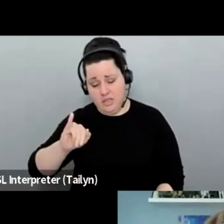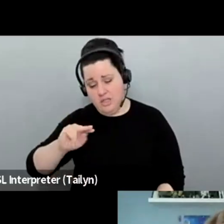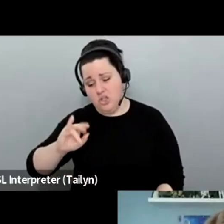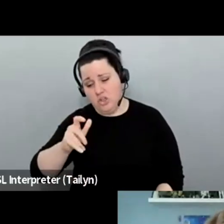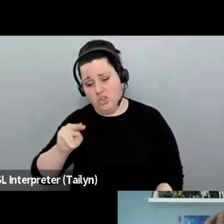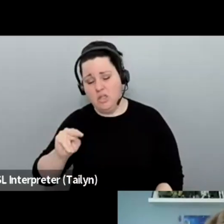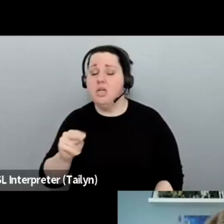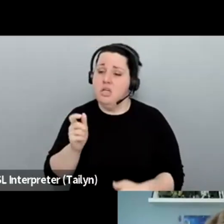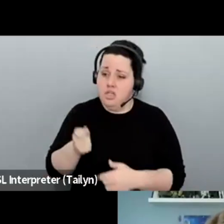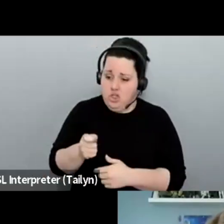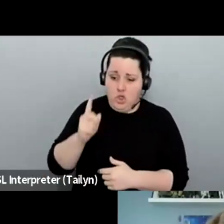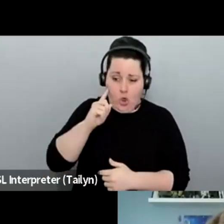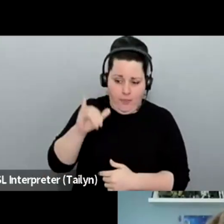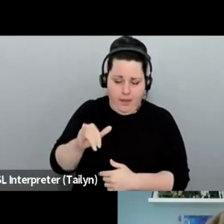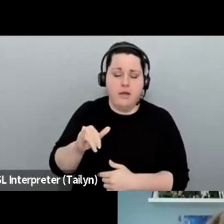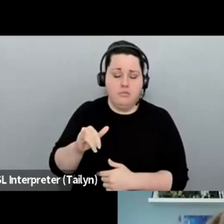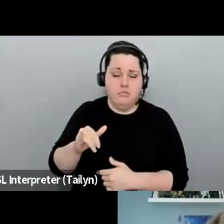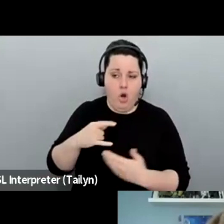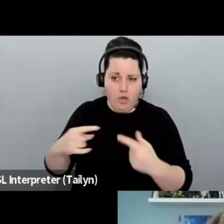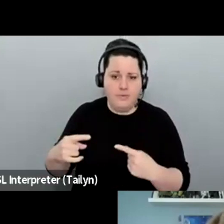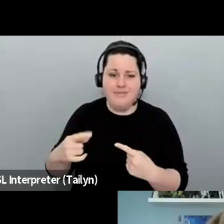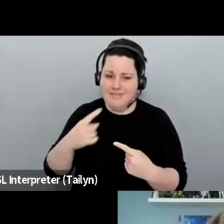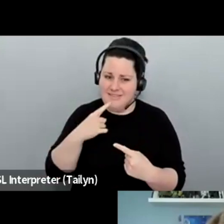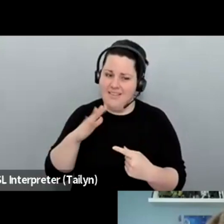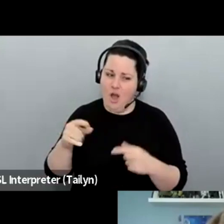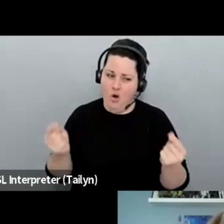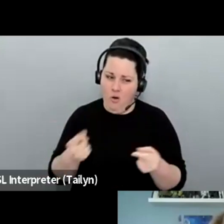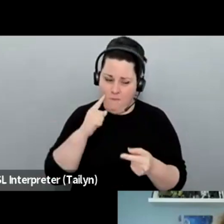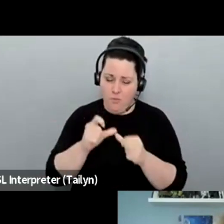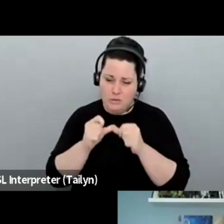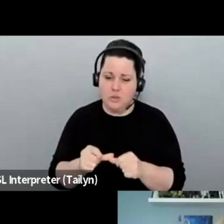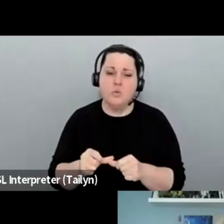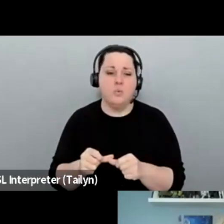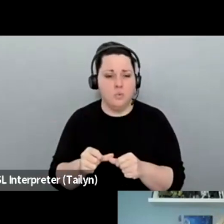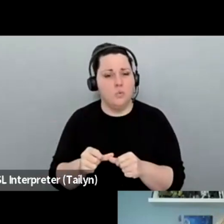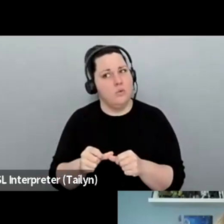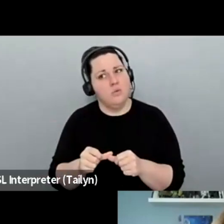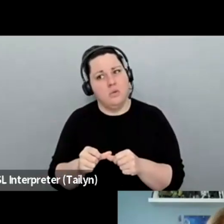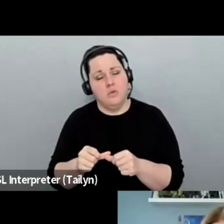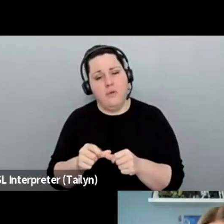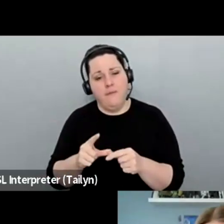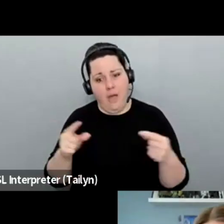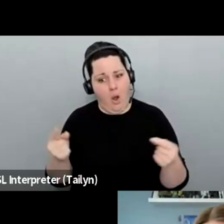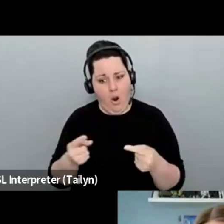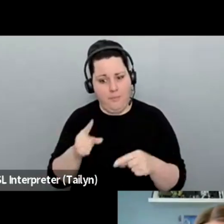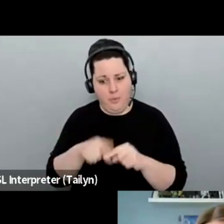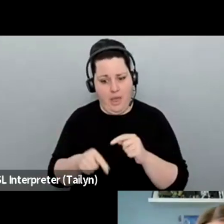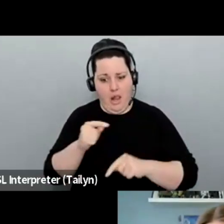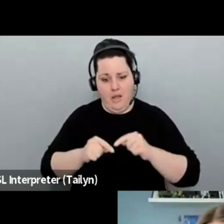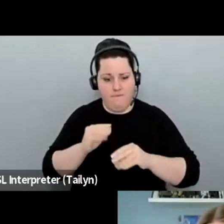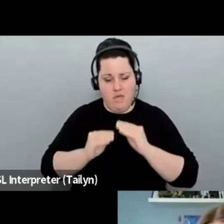the harm of allowing that to continue while the court hears it out, the harm is pretty much irreparable. And